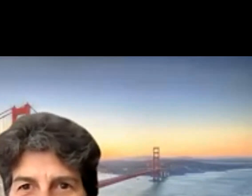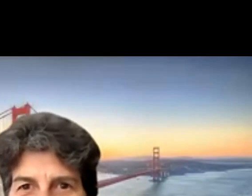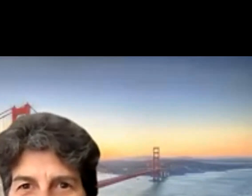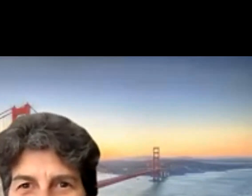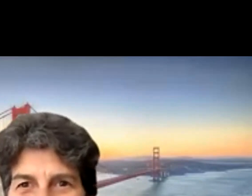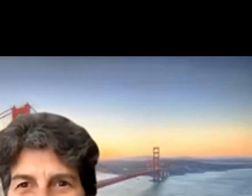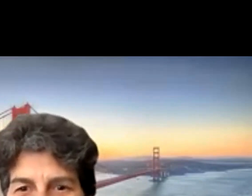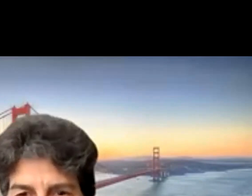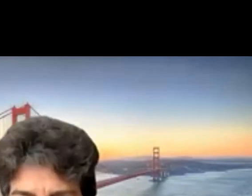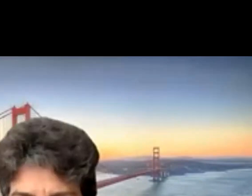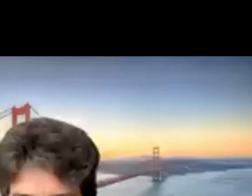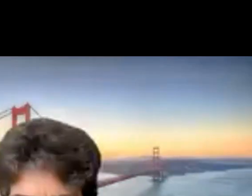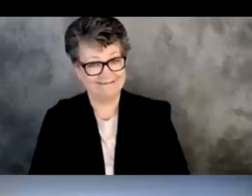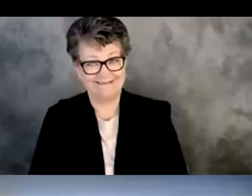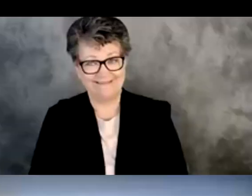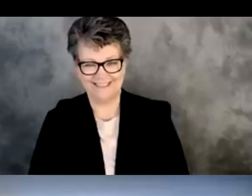test.